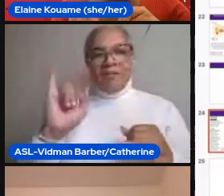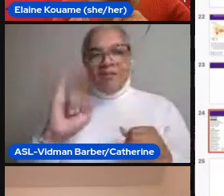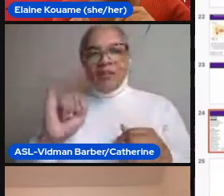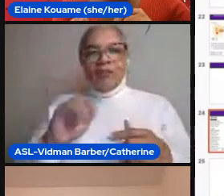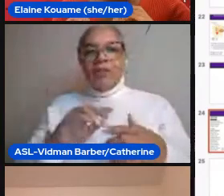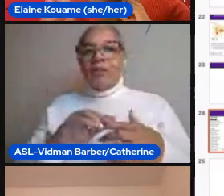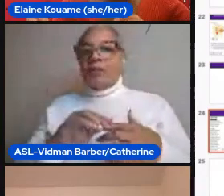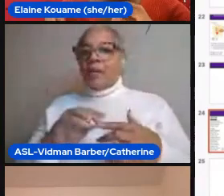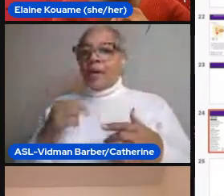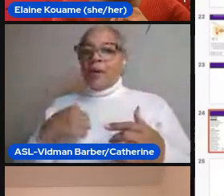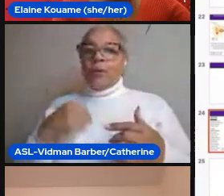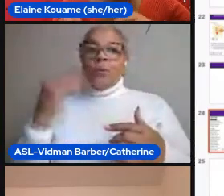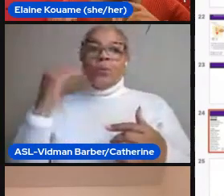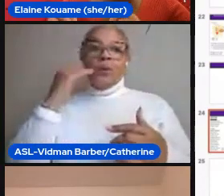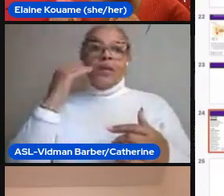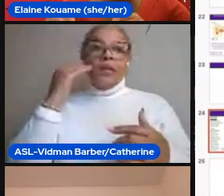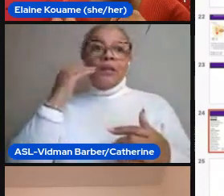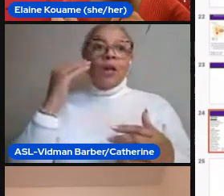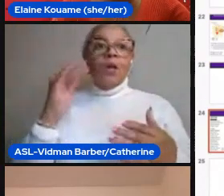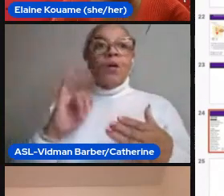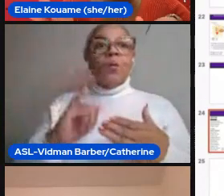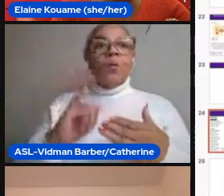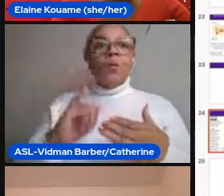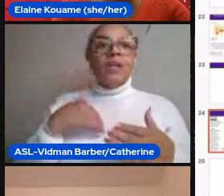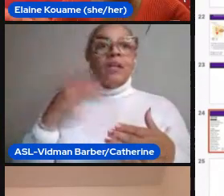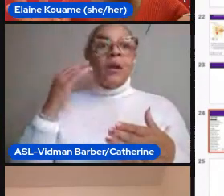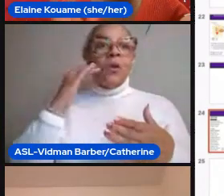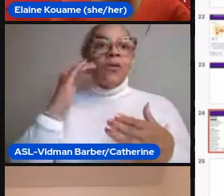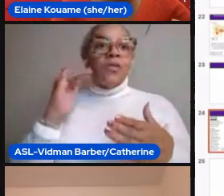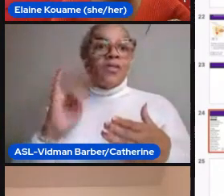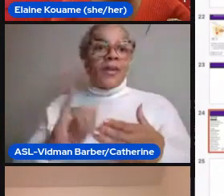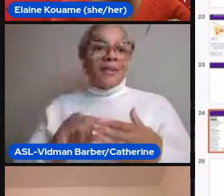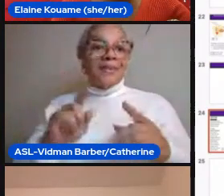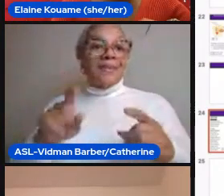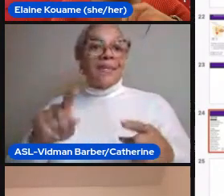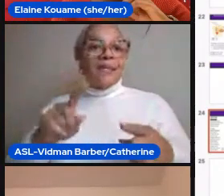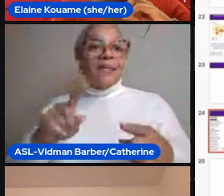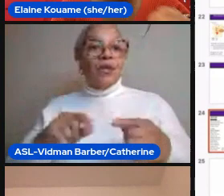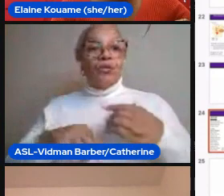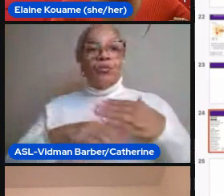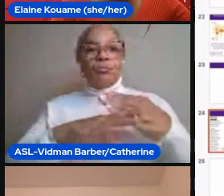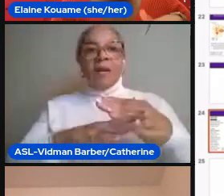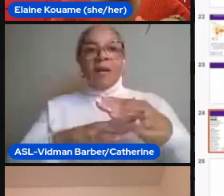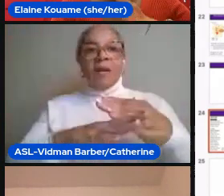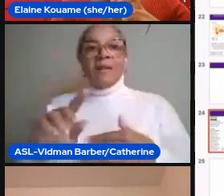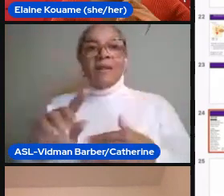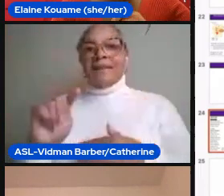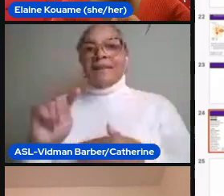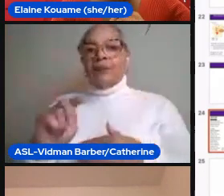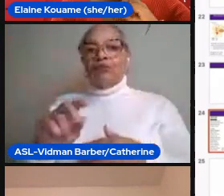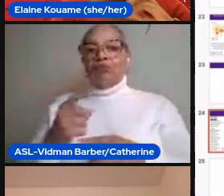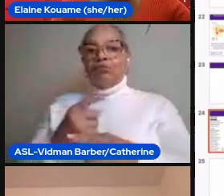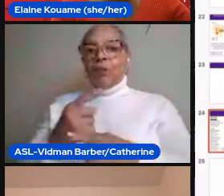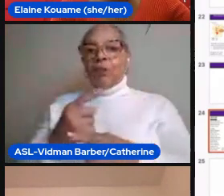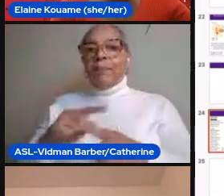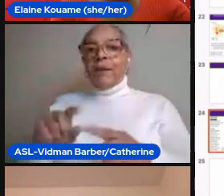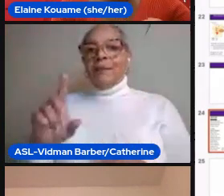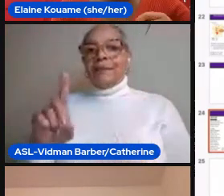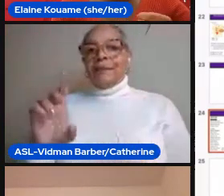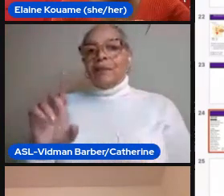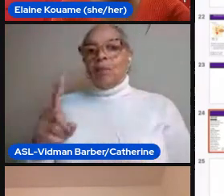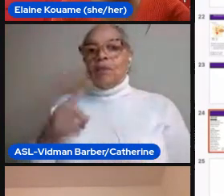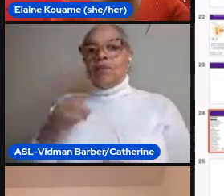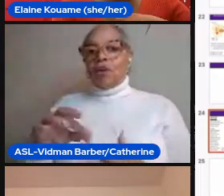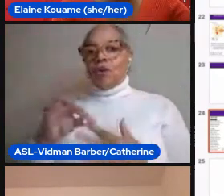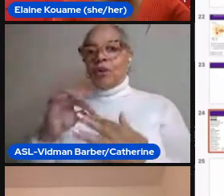then we know, I didn't show that today, but we know that type 1 interferon is needed to block the Tregs. But because DC1s are unique in their ability